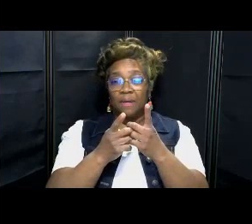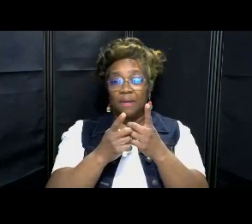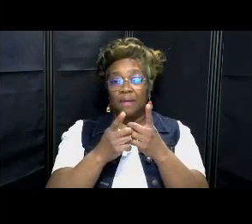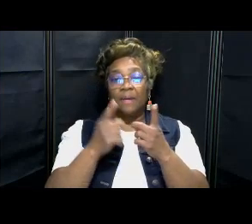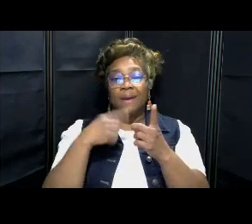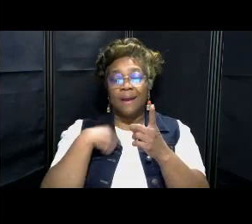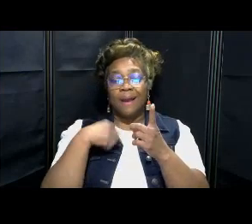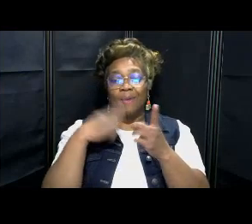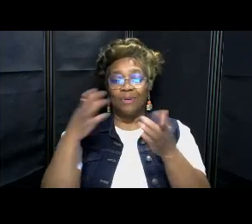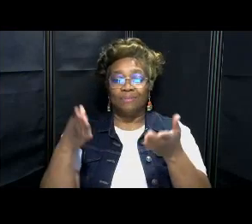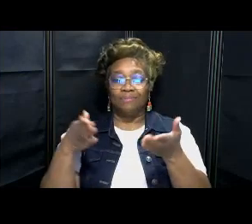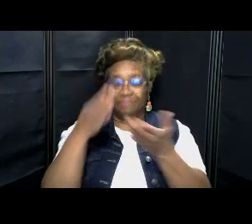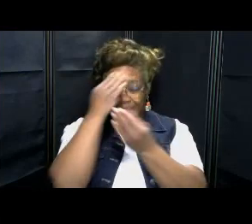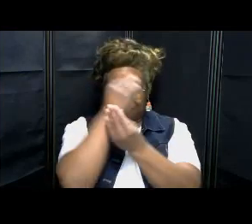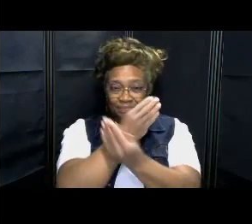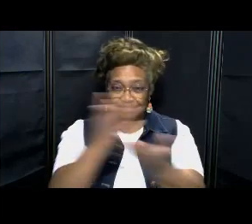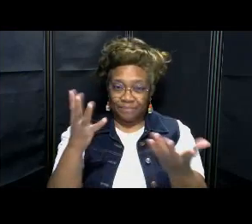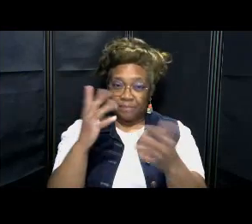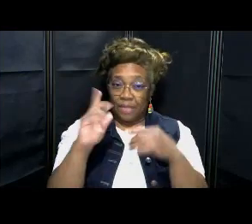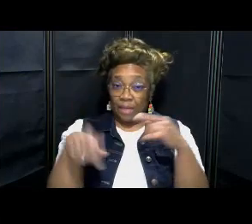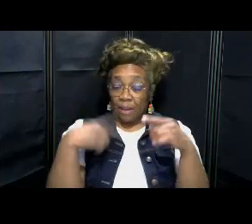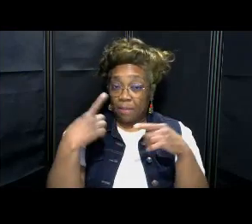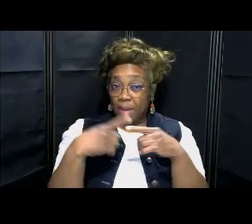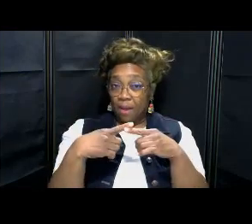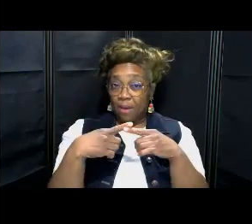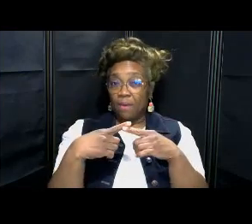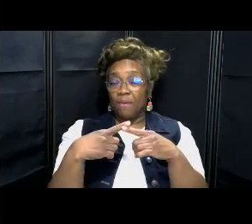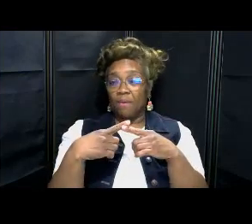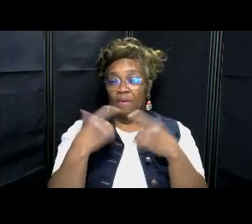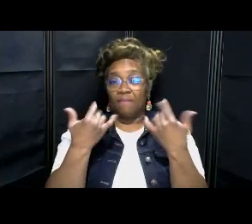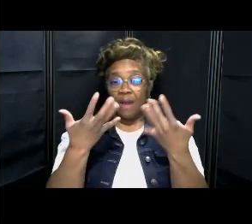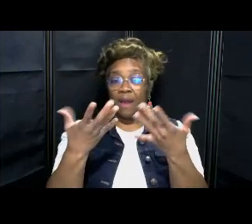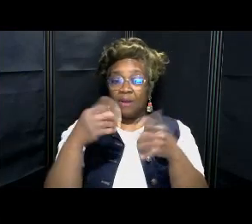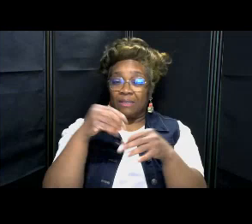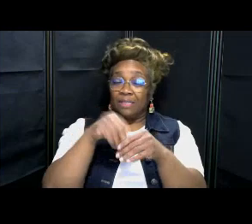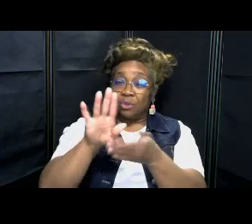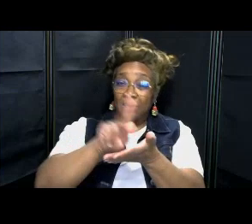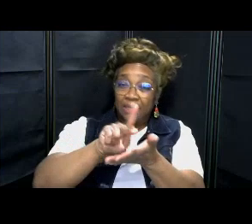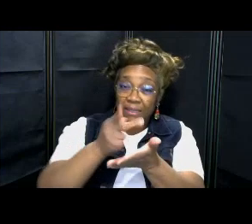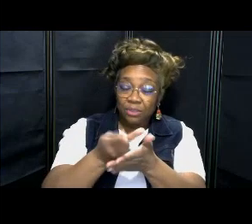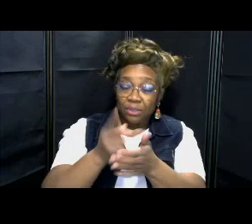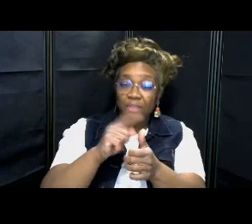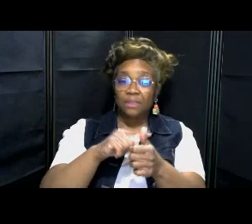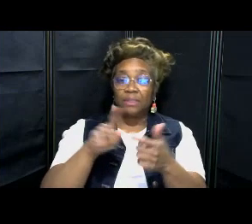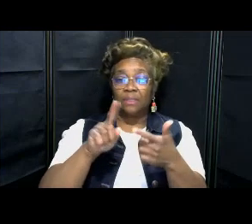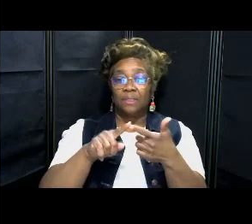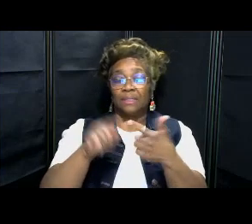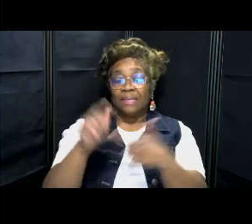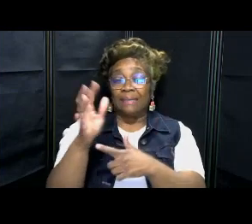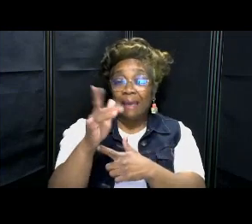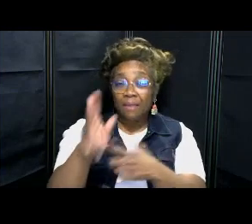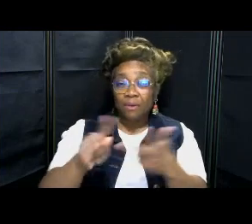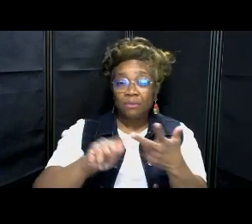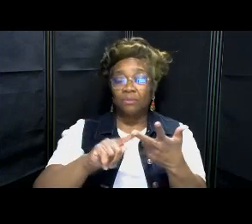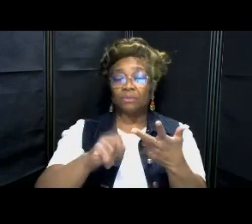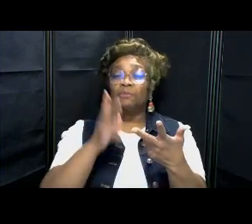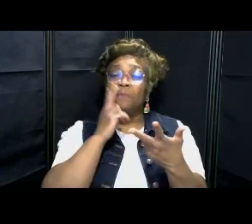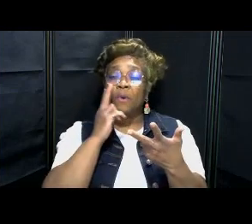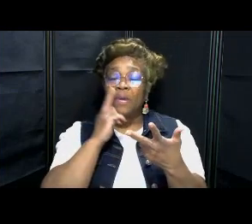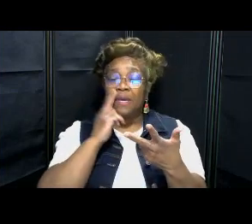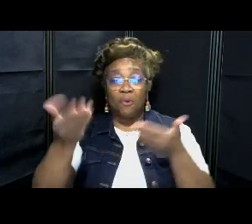good information about fires in your kitchen, your smoking, and your candle fires. So welcome, and thank